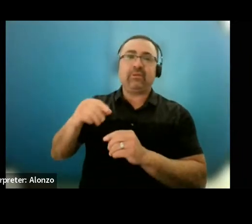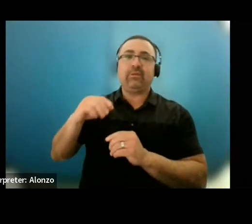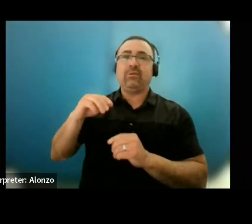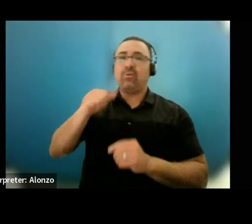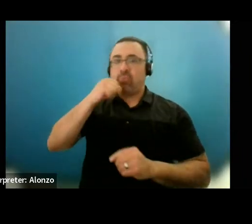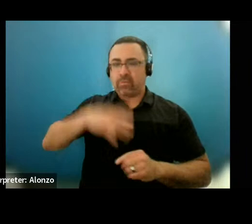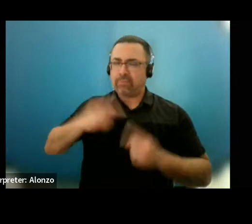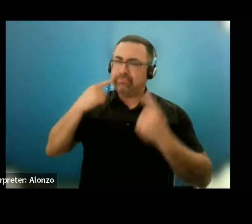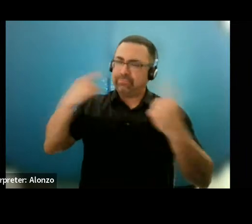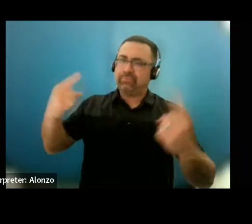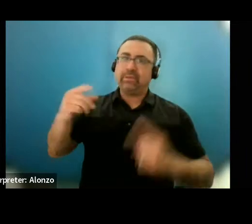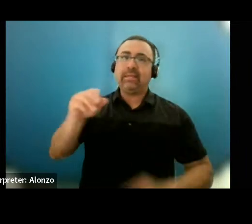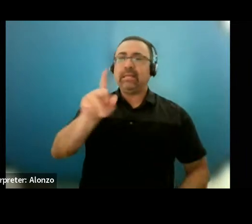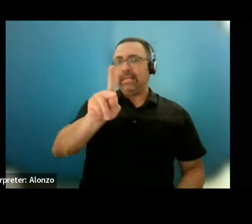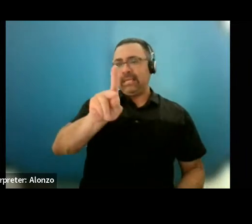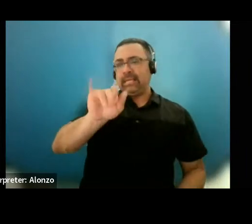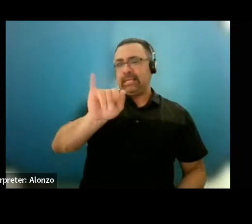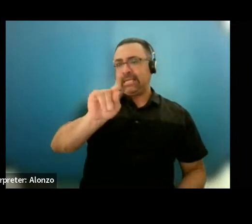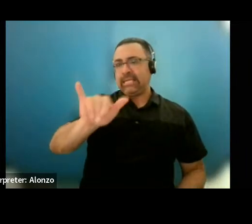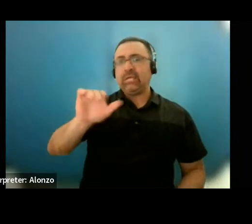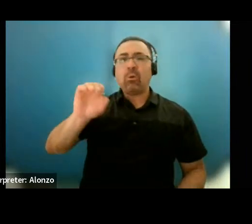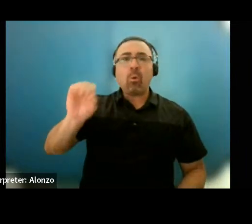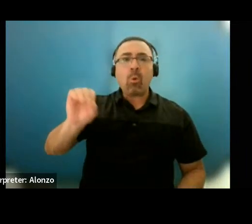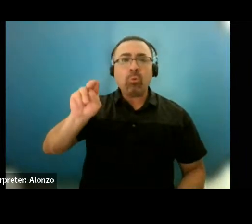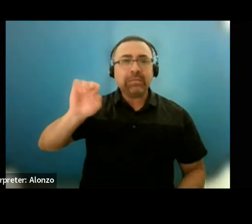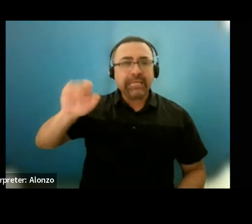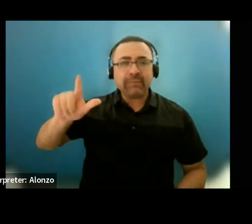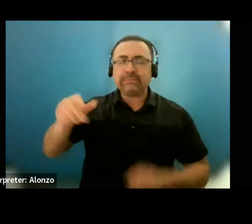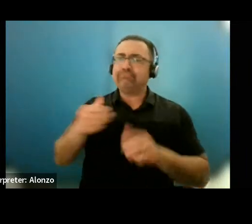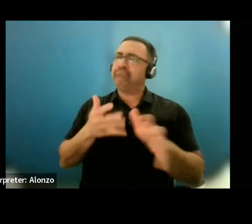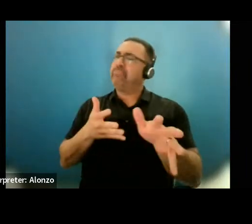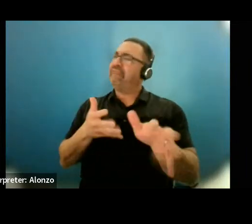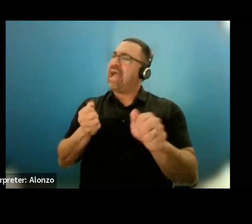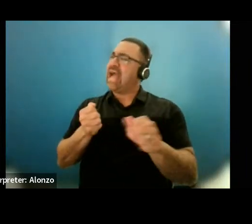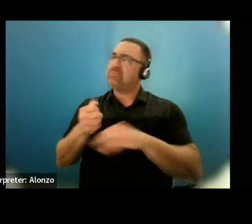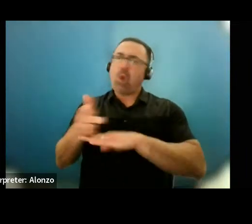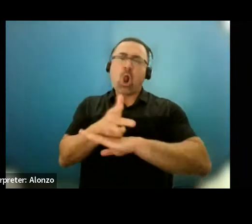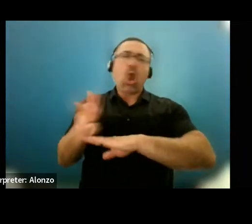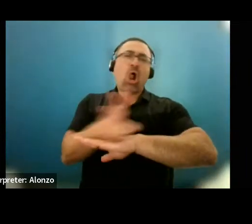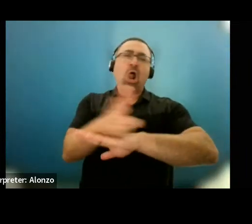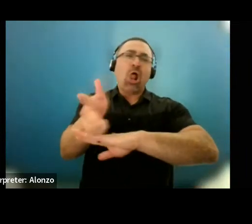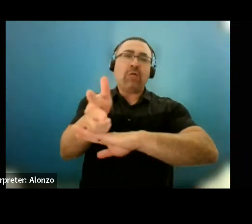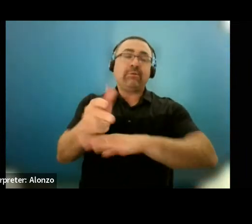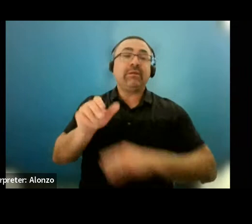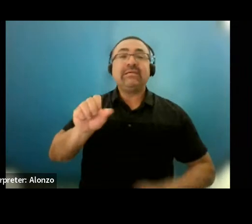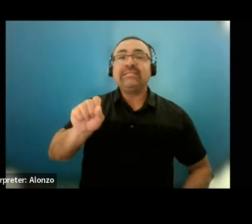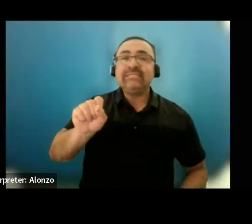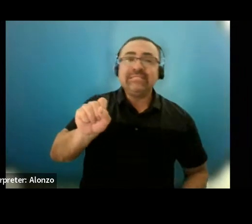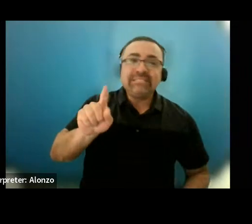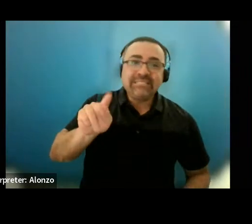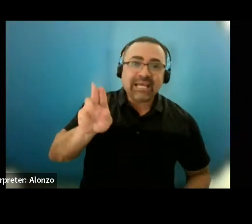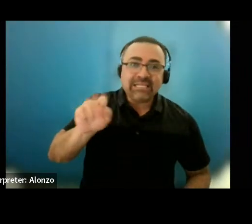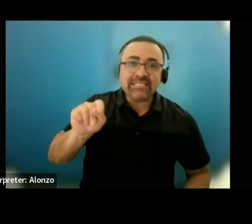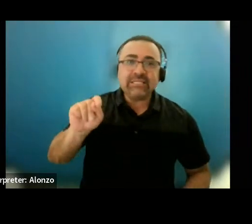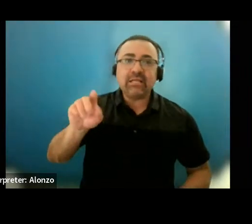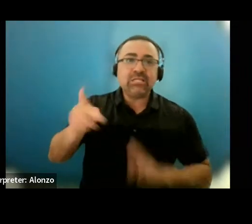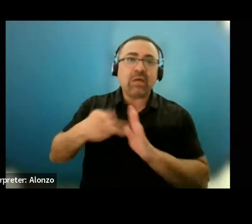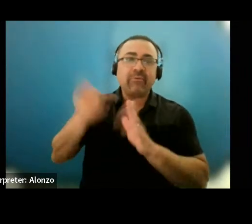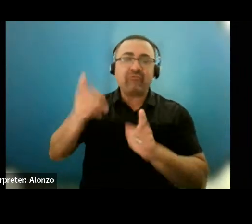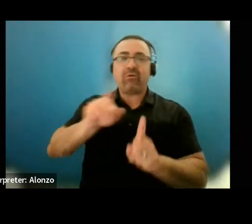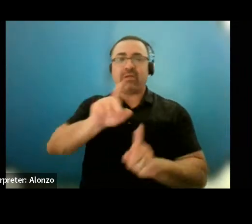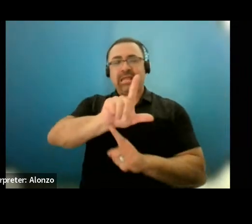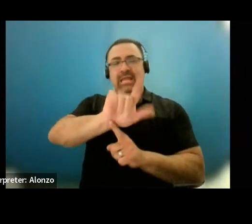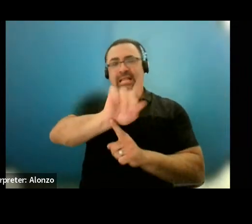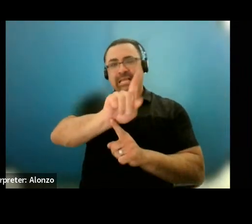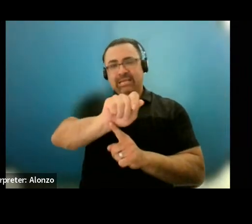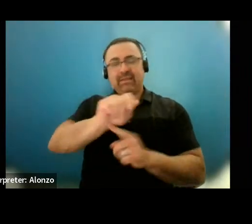famous woman stunt driver and speed racer of the 1970s. She was the stunt double for both Linda Carter